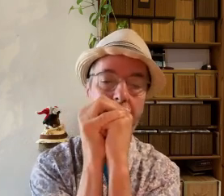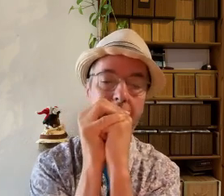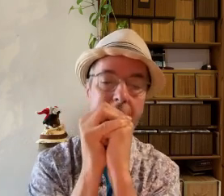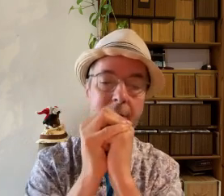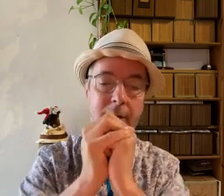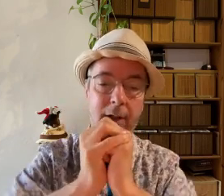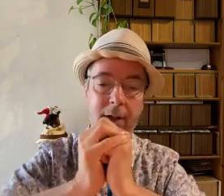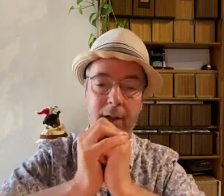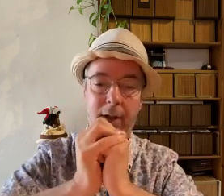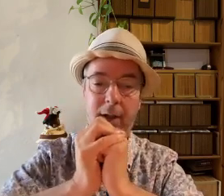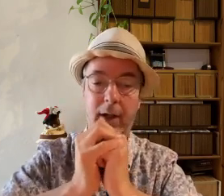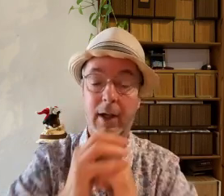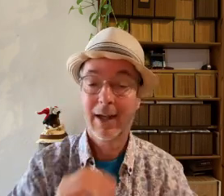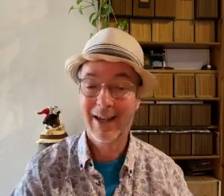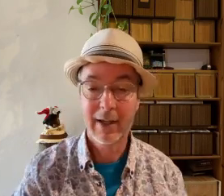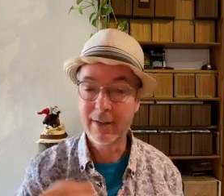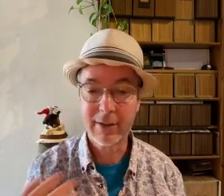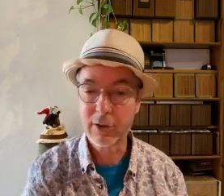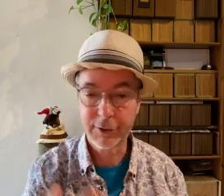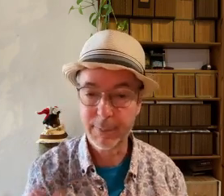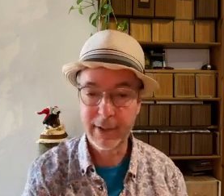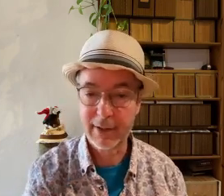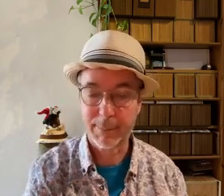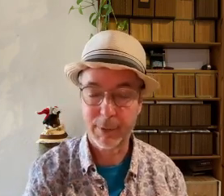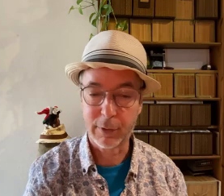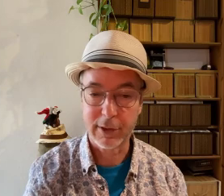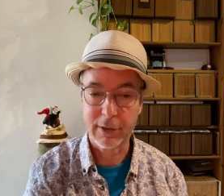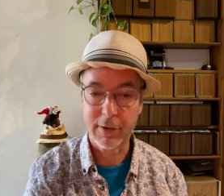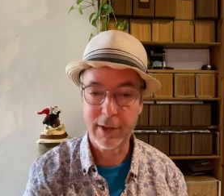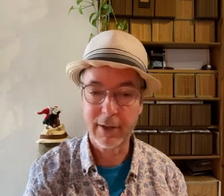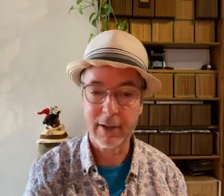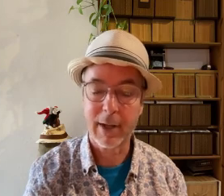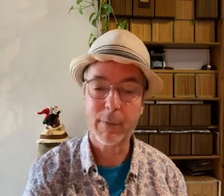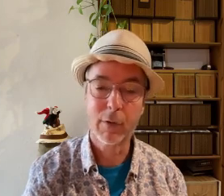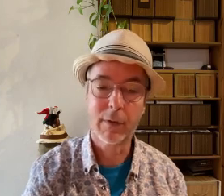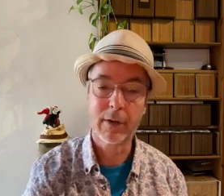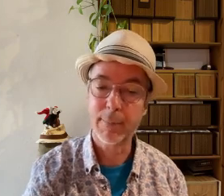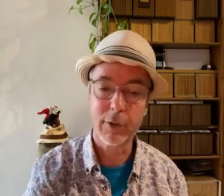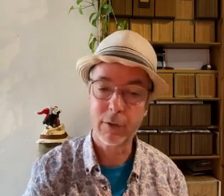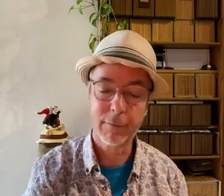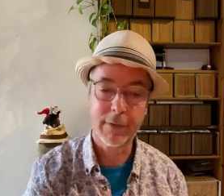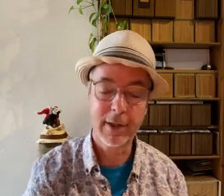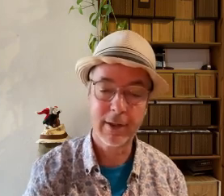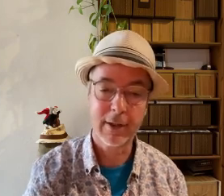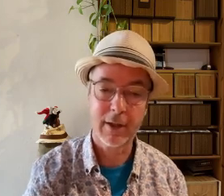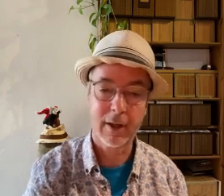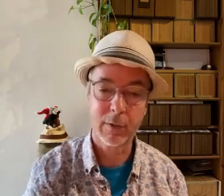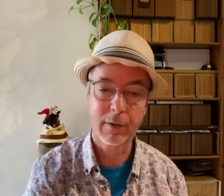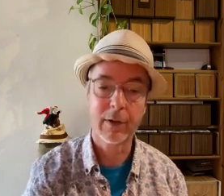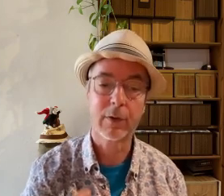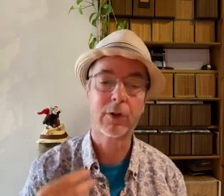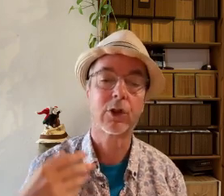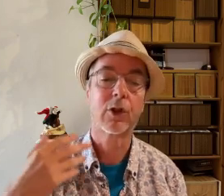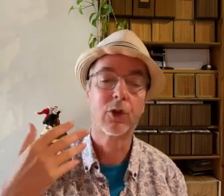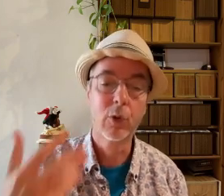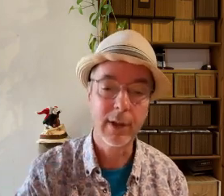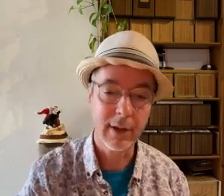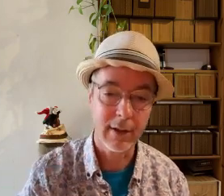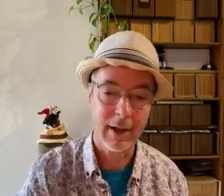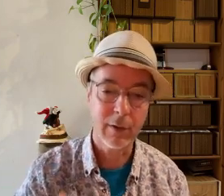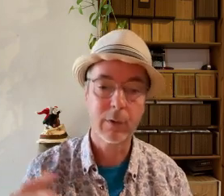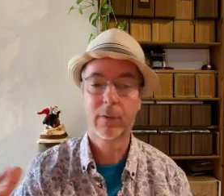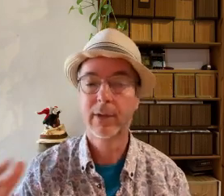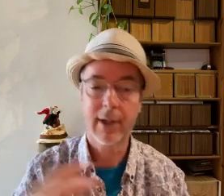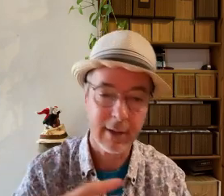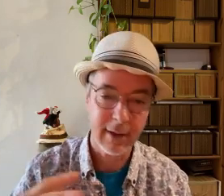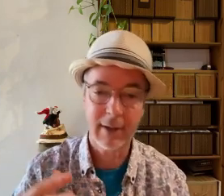more like this. And this is an automated process. You think that I'm not overthinking it at all. You're doing it